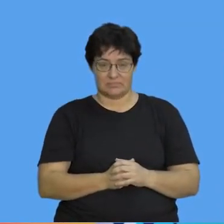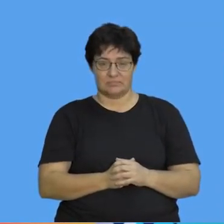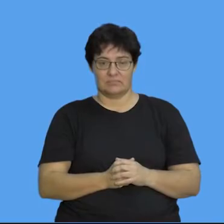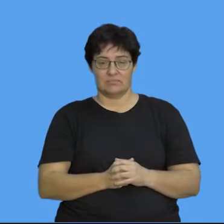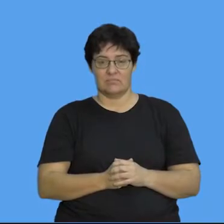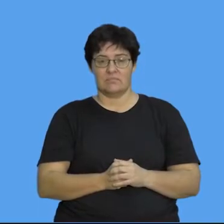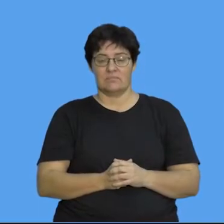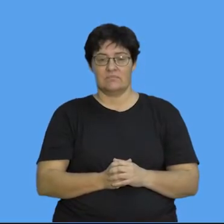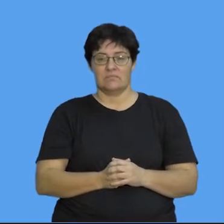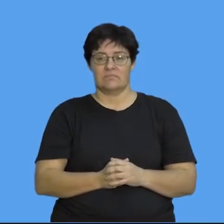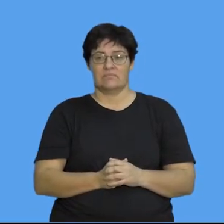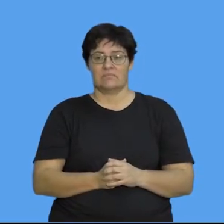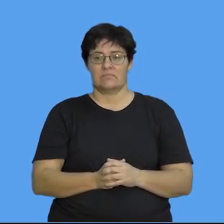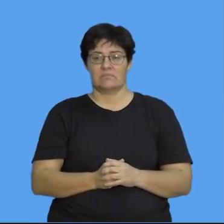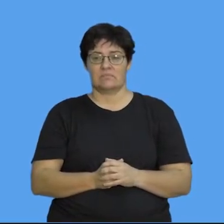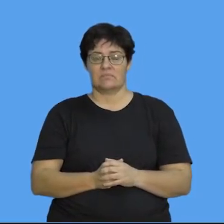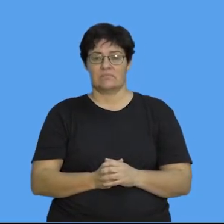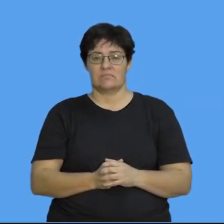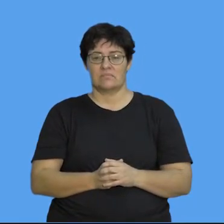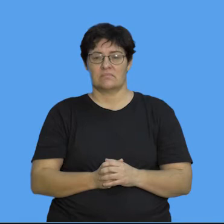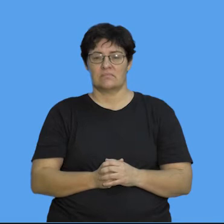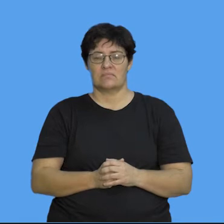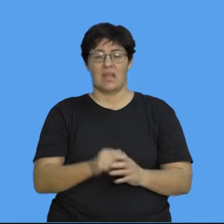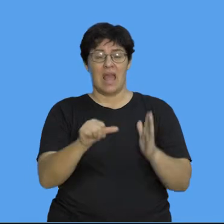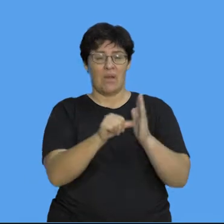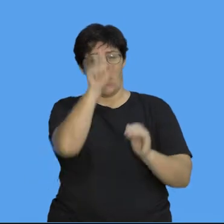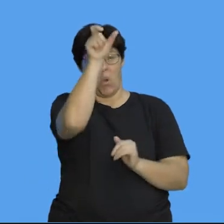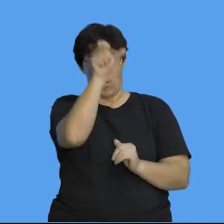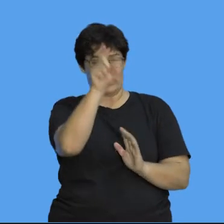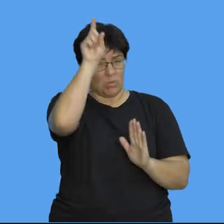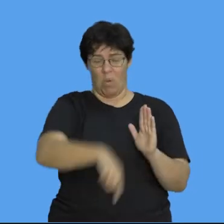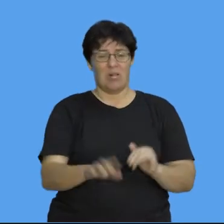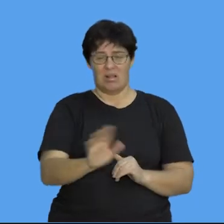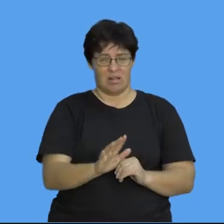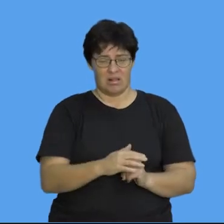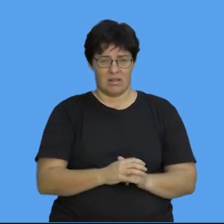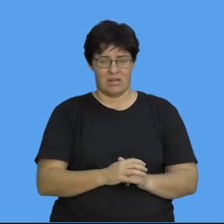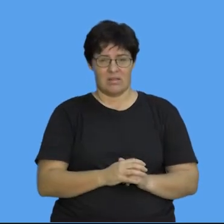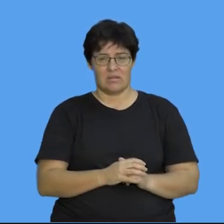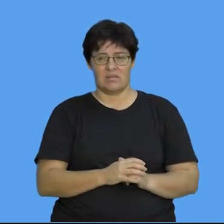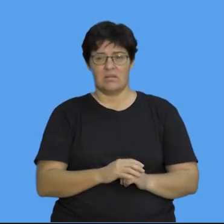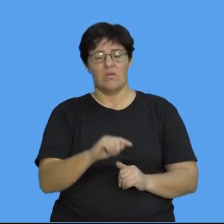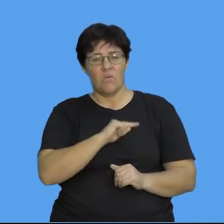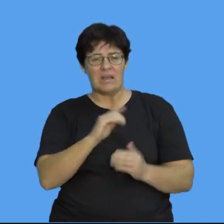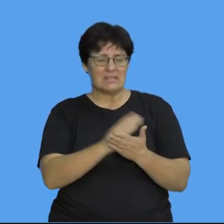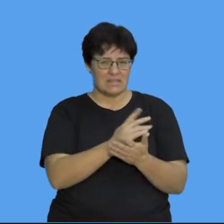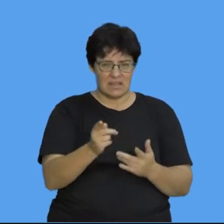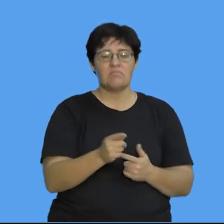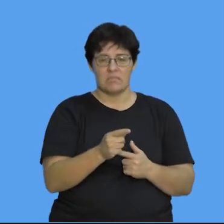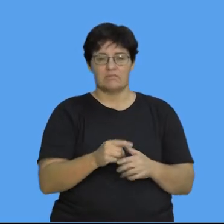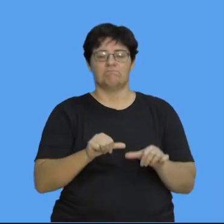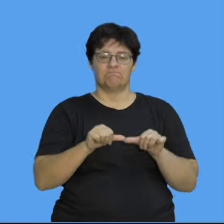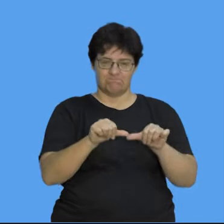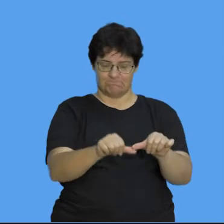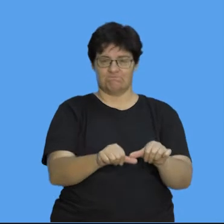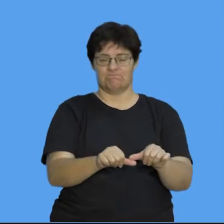so I'm not going to go through those keywords. You will see there are keywords on there as I go